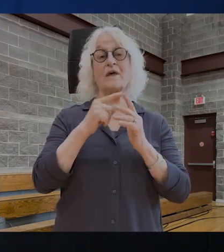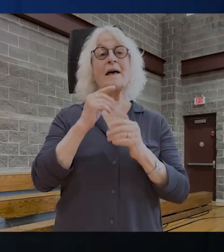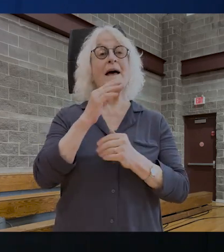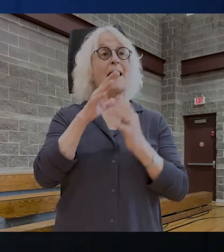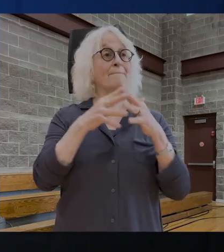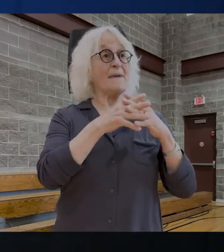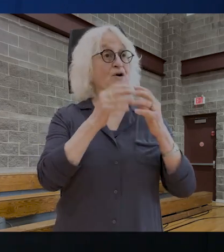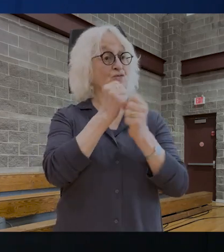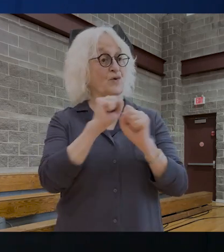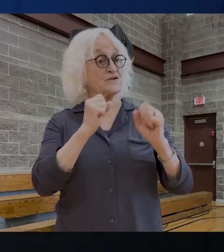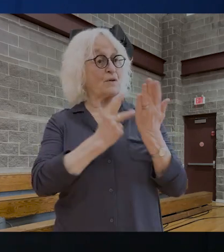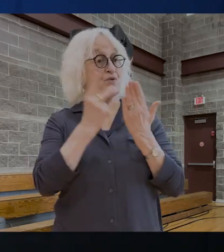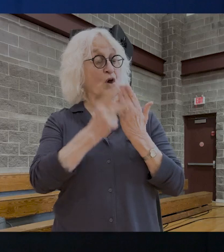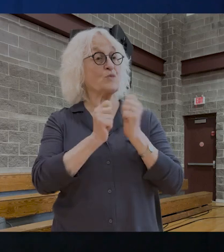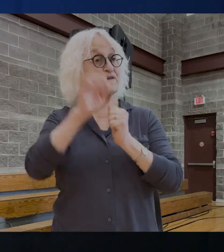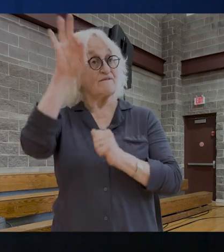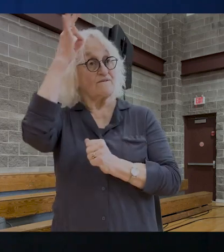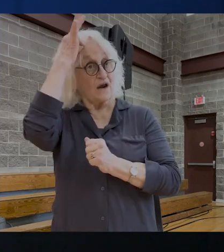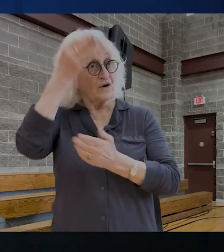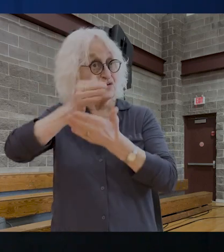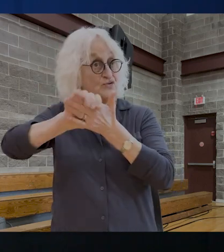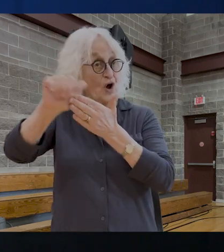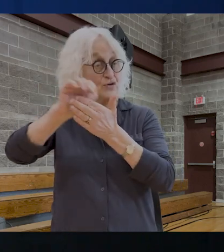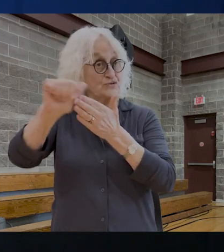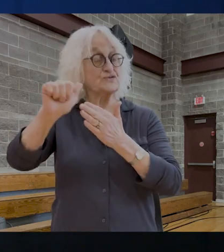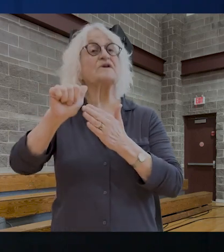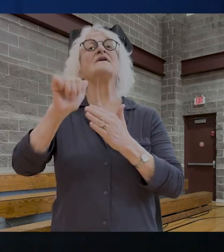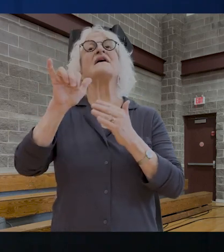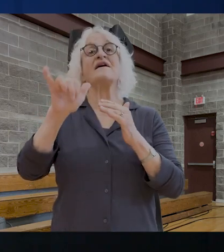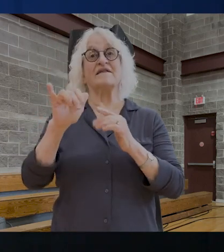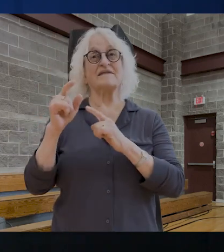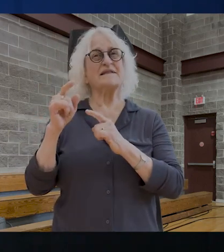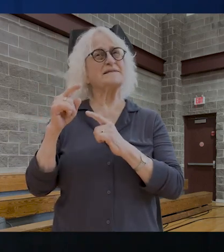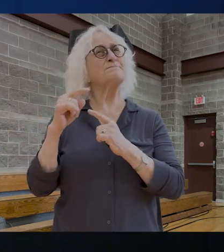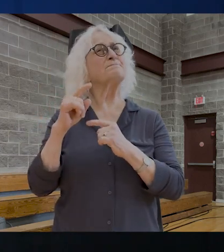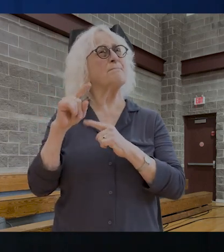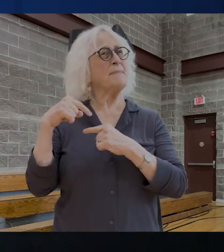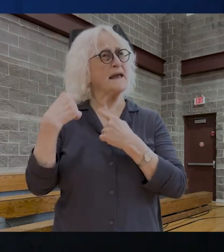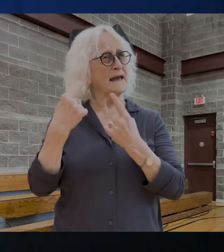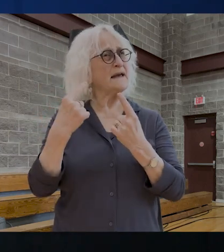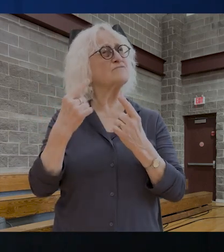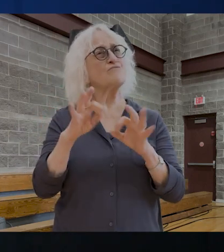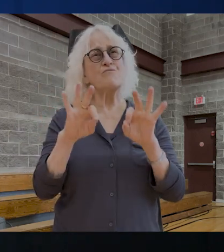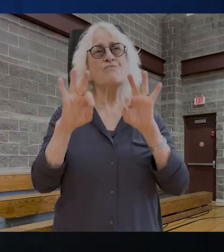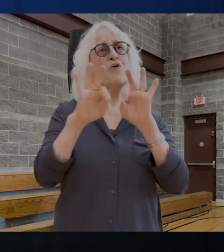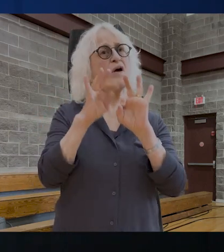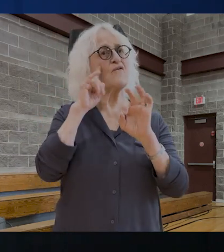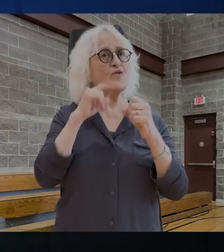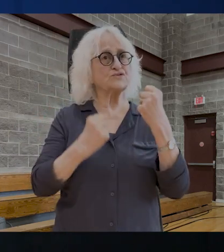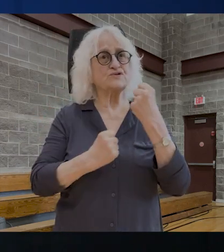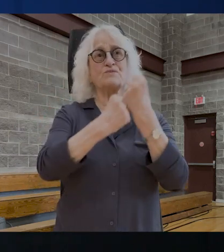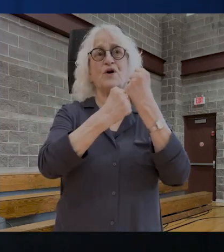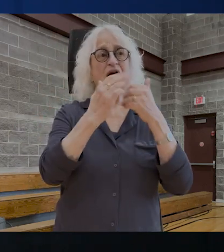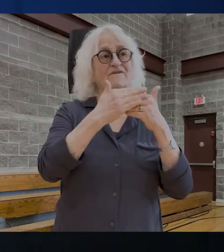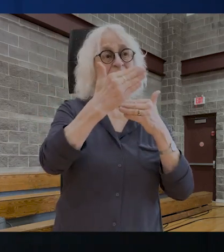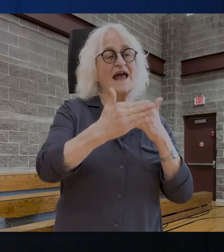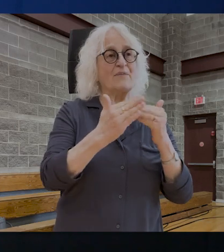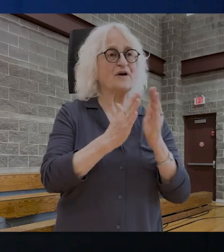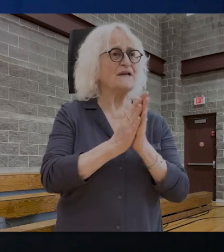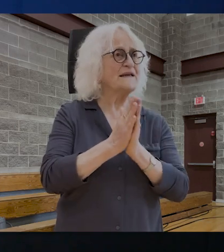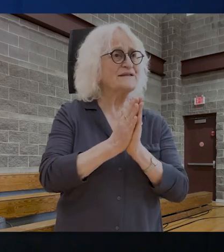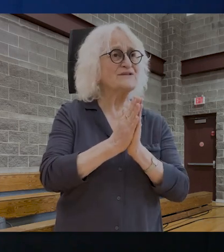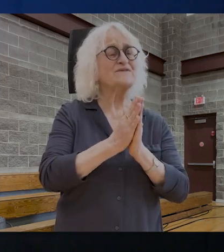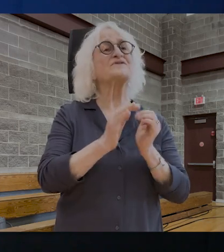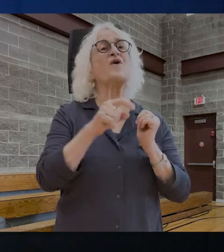federal dollars, and it has been, I think, instrumental in support of neighborhood